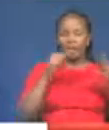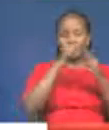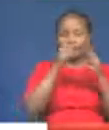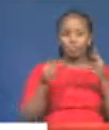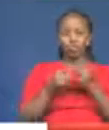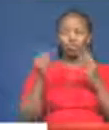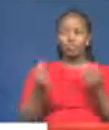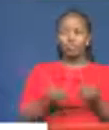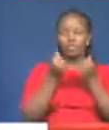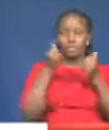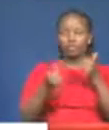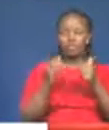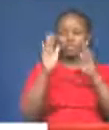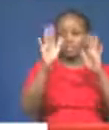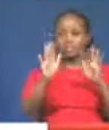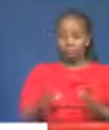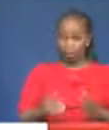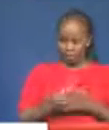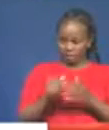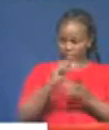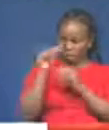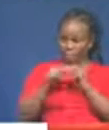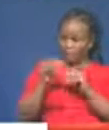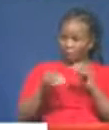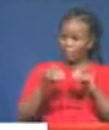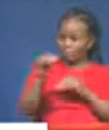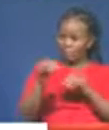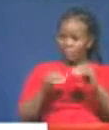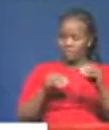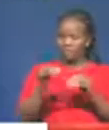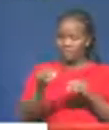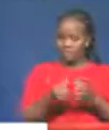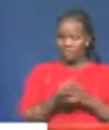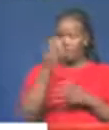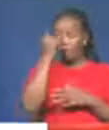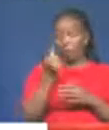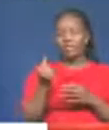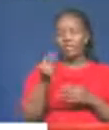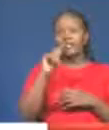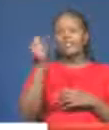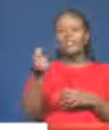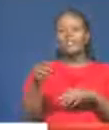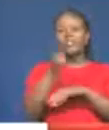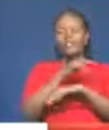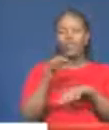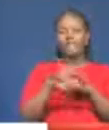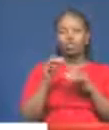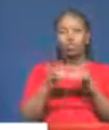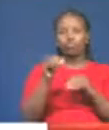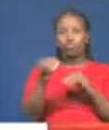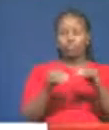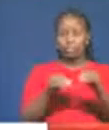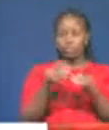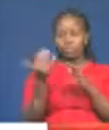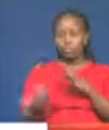of chess, because the Kenya National Junior Chess Championship is used to select the